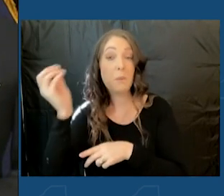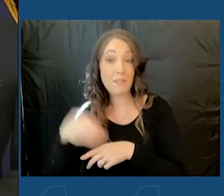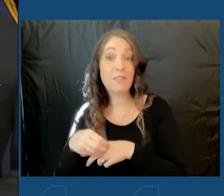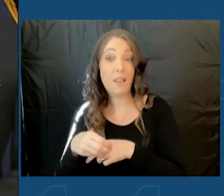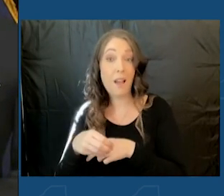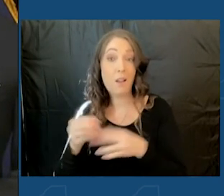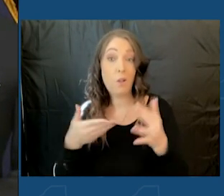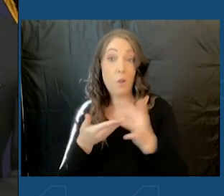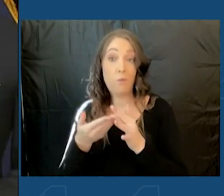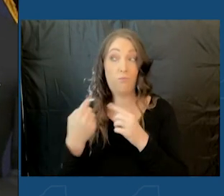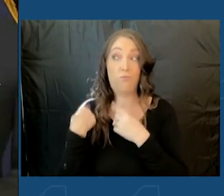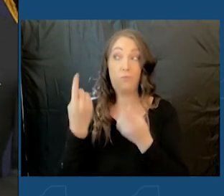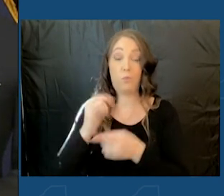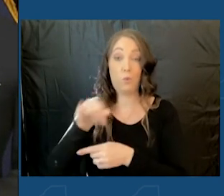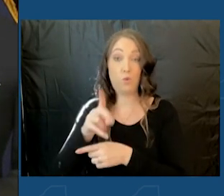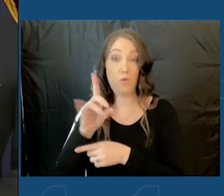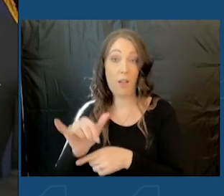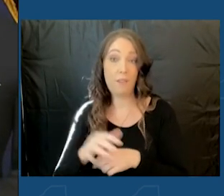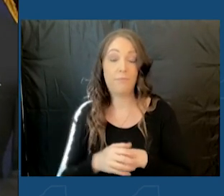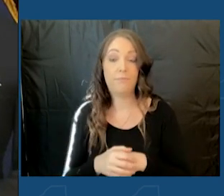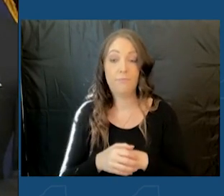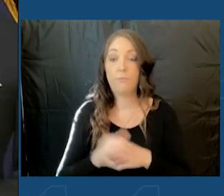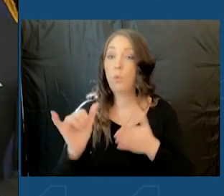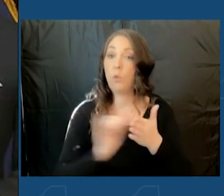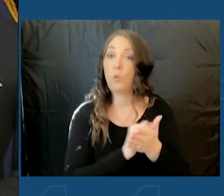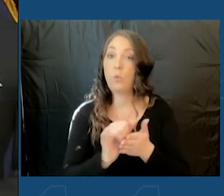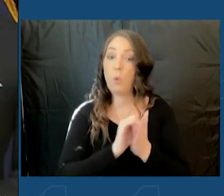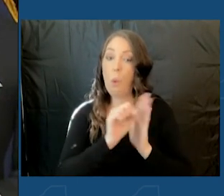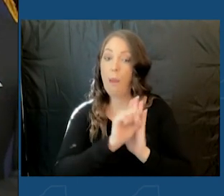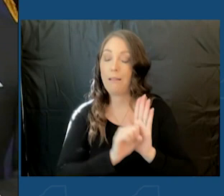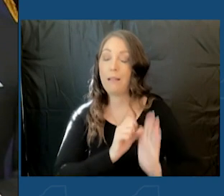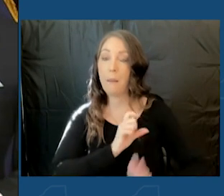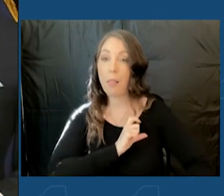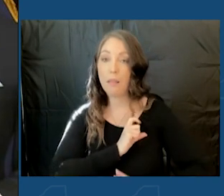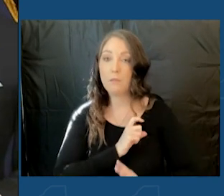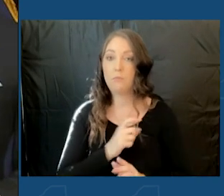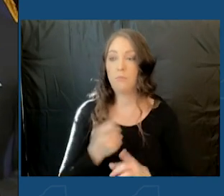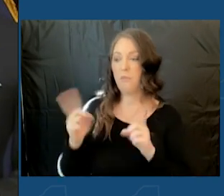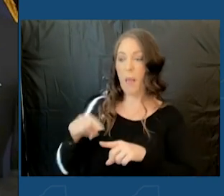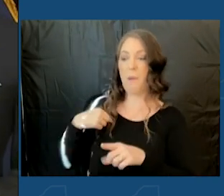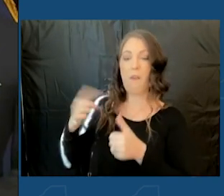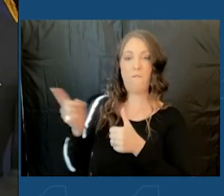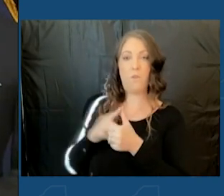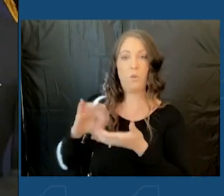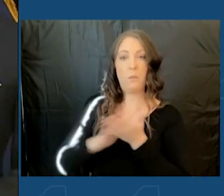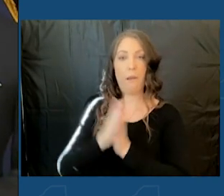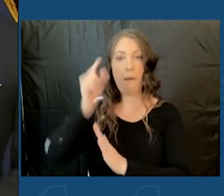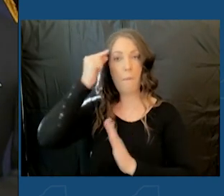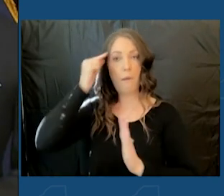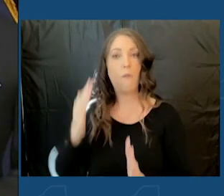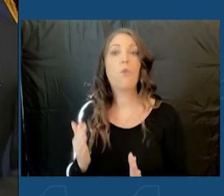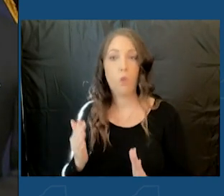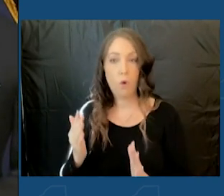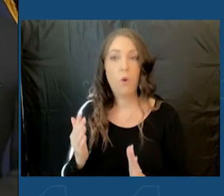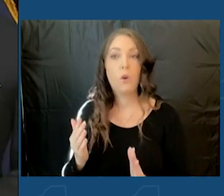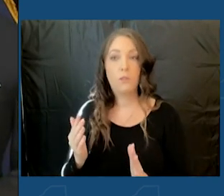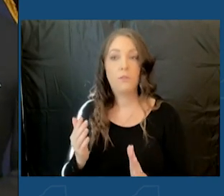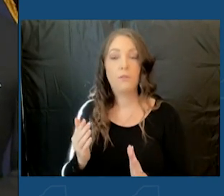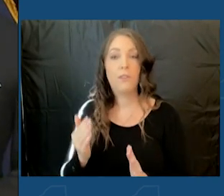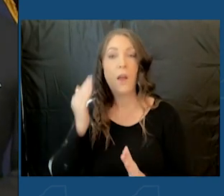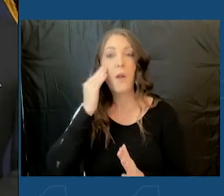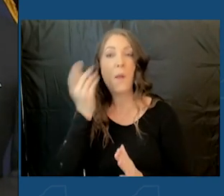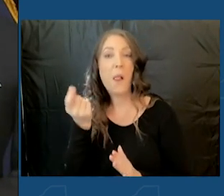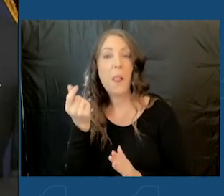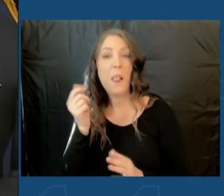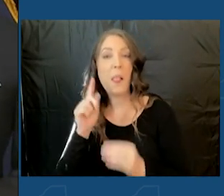of this year. And New York State Police, when I first became governor, and I know a little bit about law